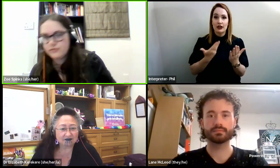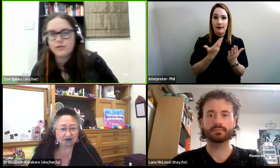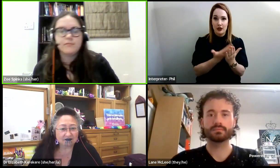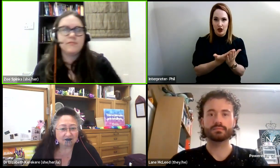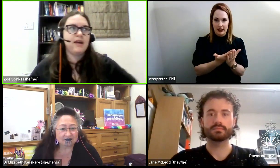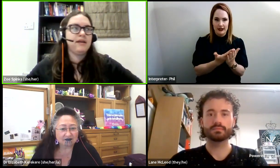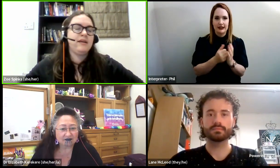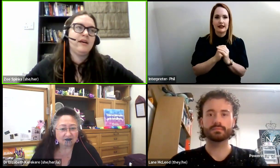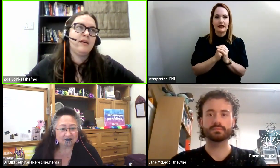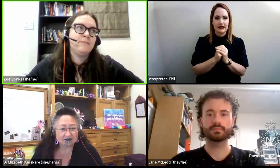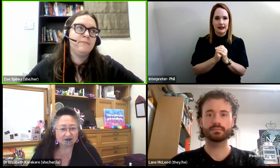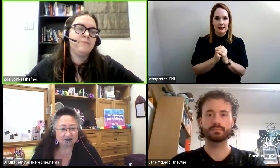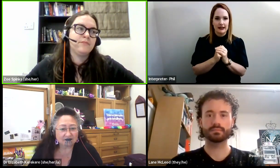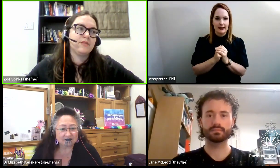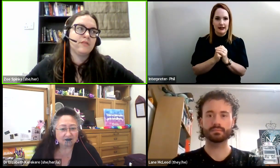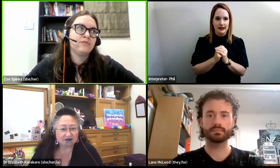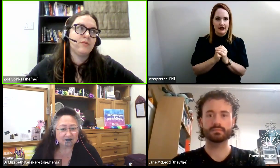angle